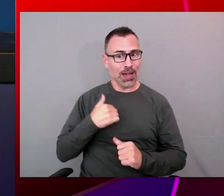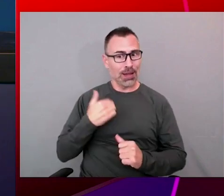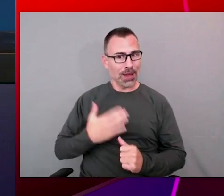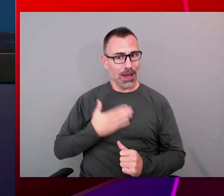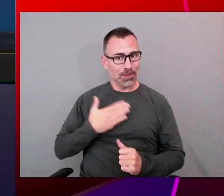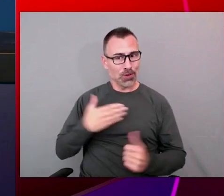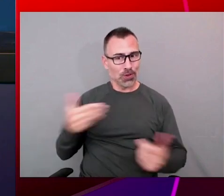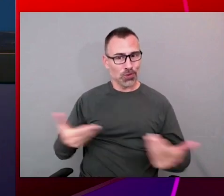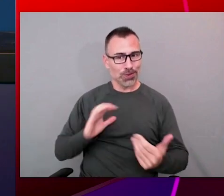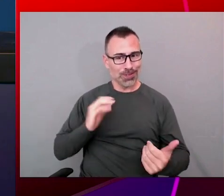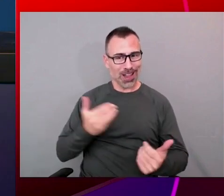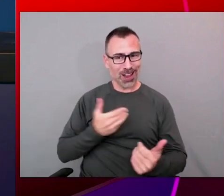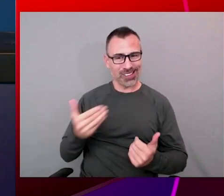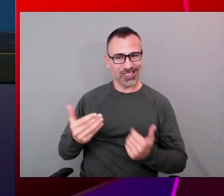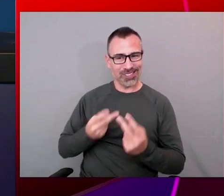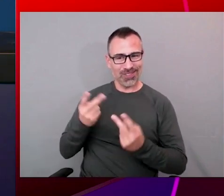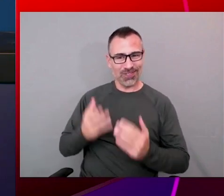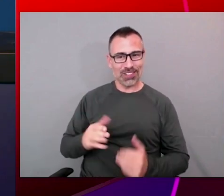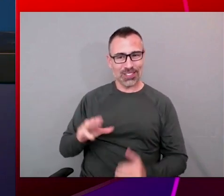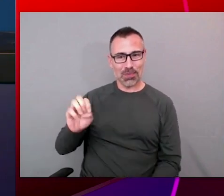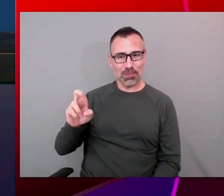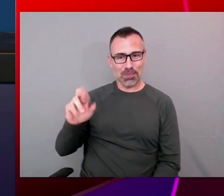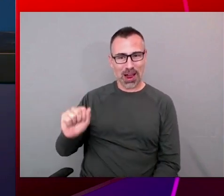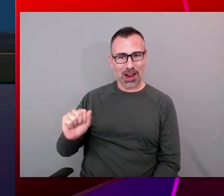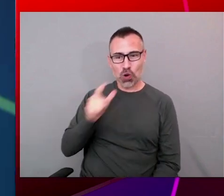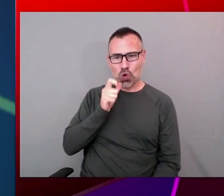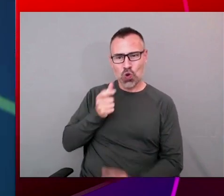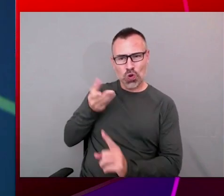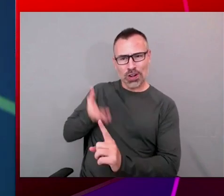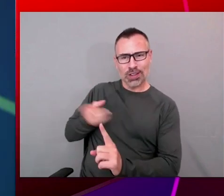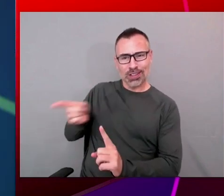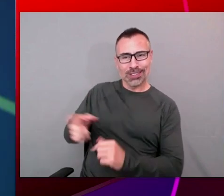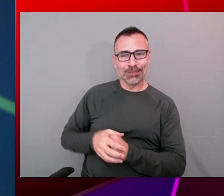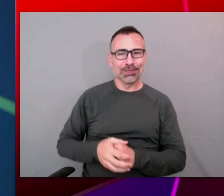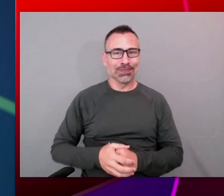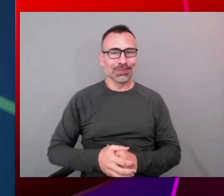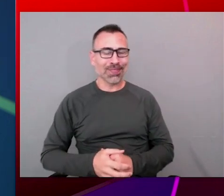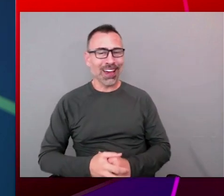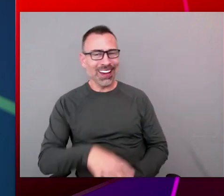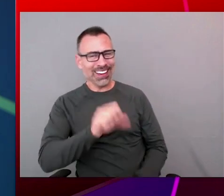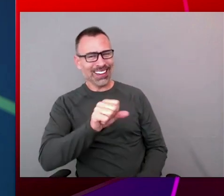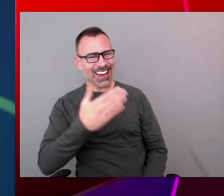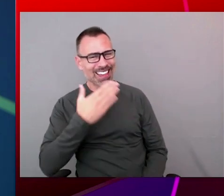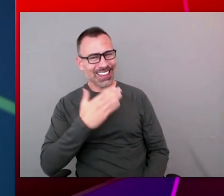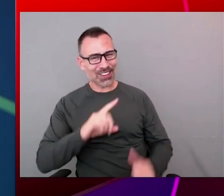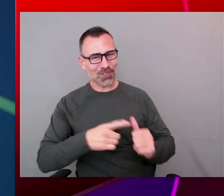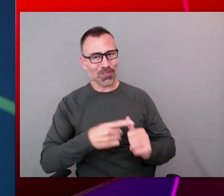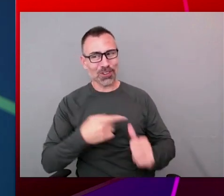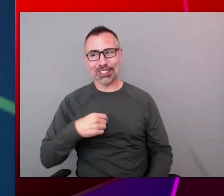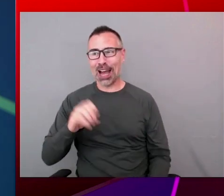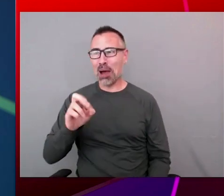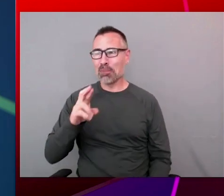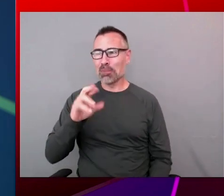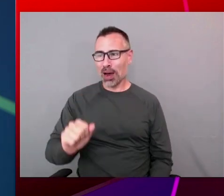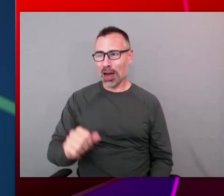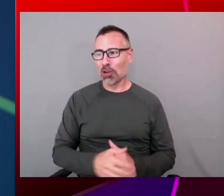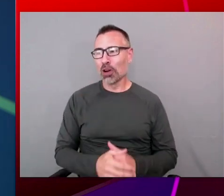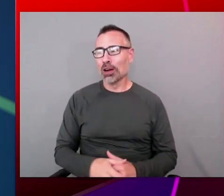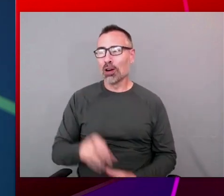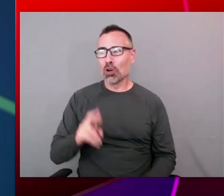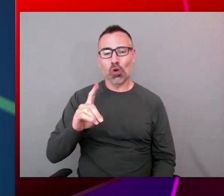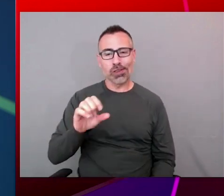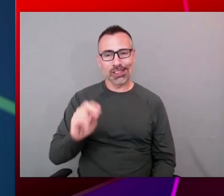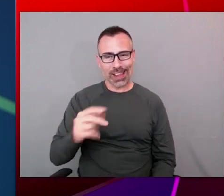guest, Myra. Tell us about yourself. Yeah, so thank you first of all for having me. I'm Myra Roldan. I'm a senior technical program manager